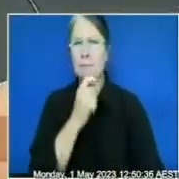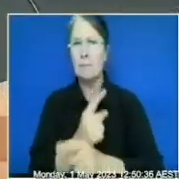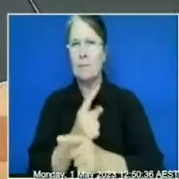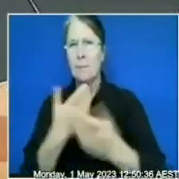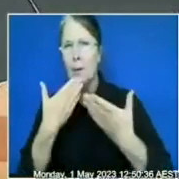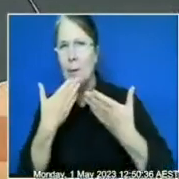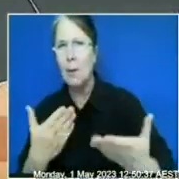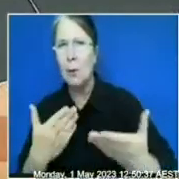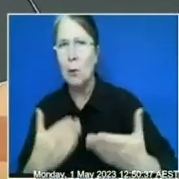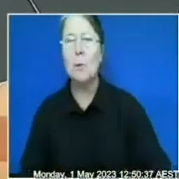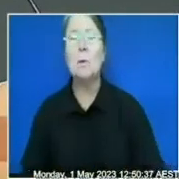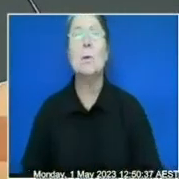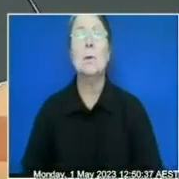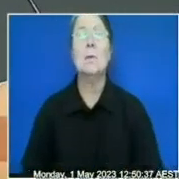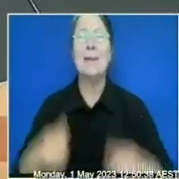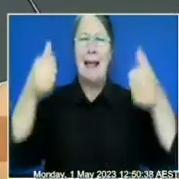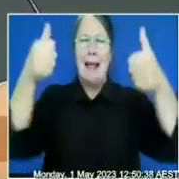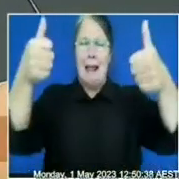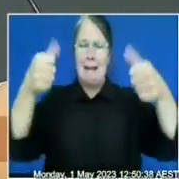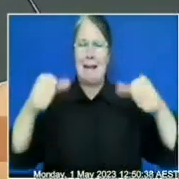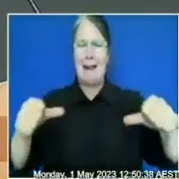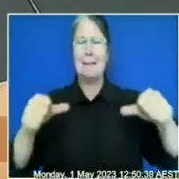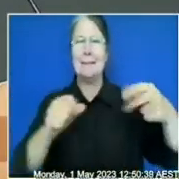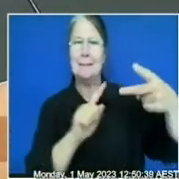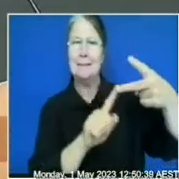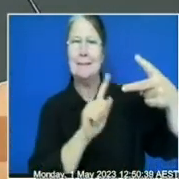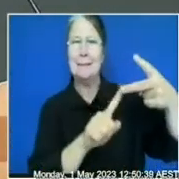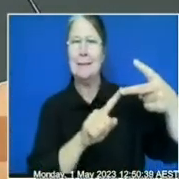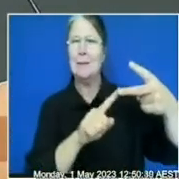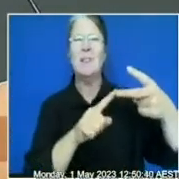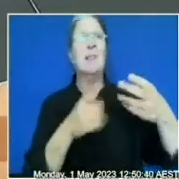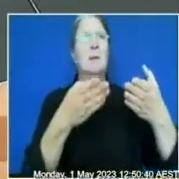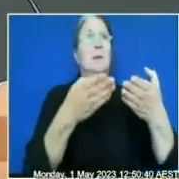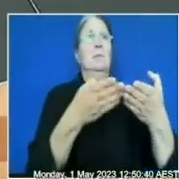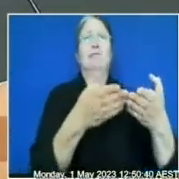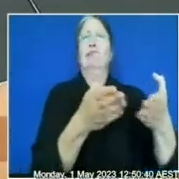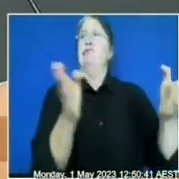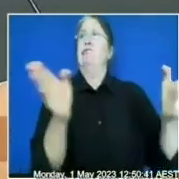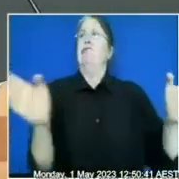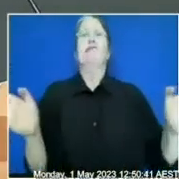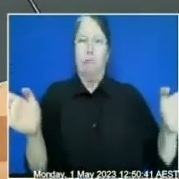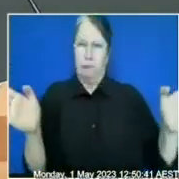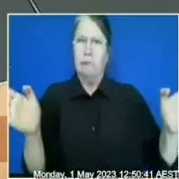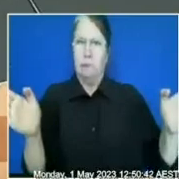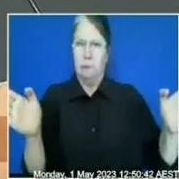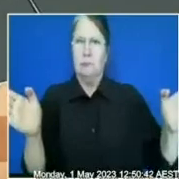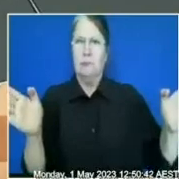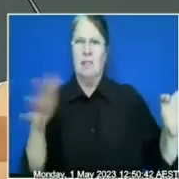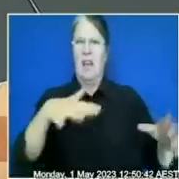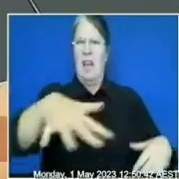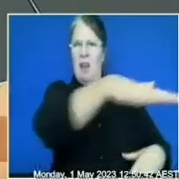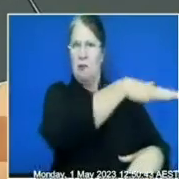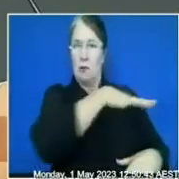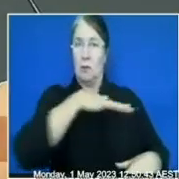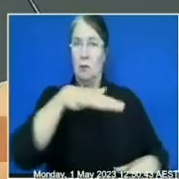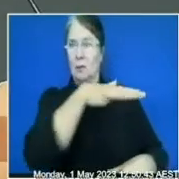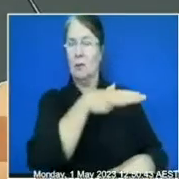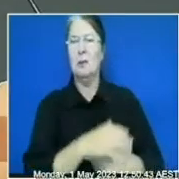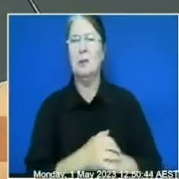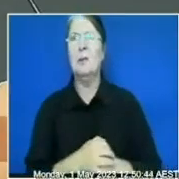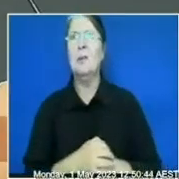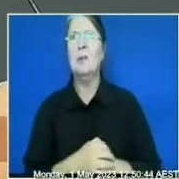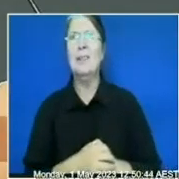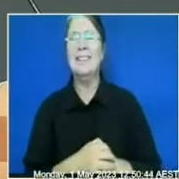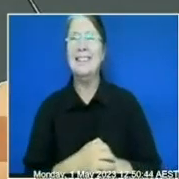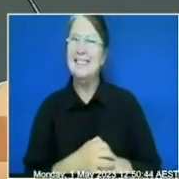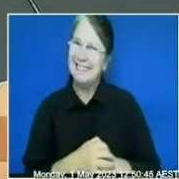one mechanism for addressing the shortfall in availability of treatment, care and support identified by the Royal Commission